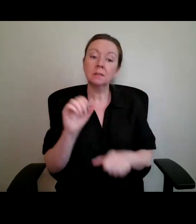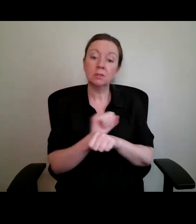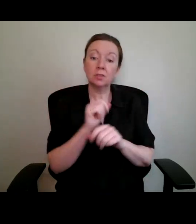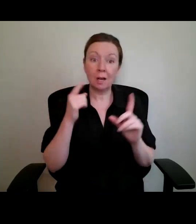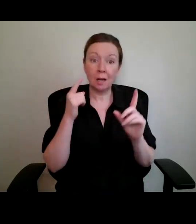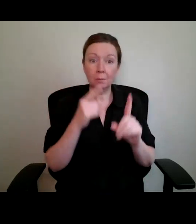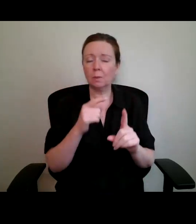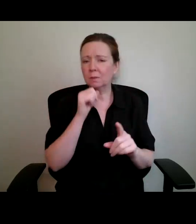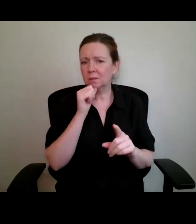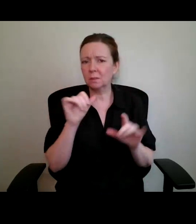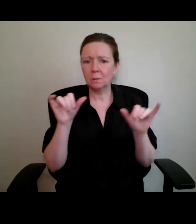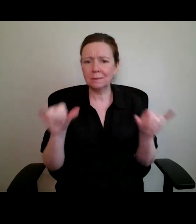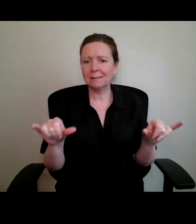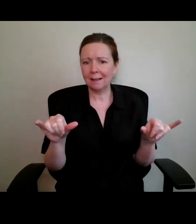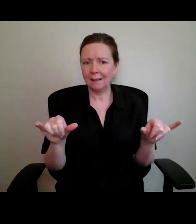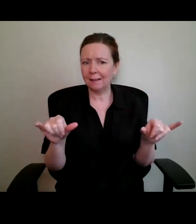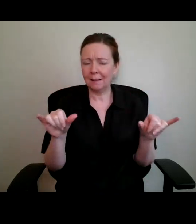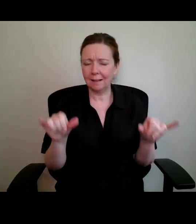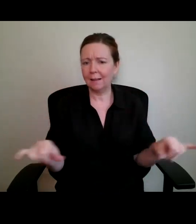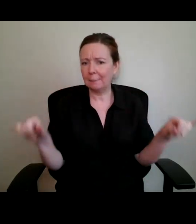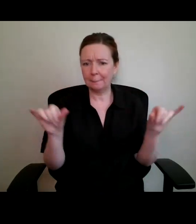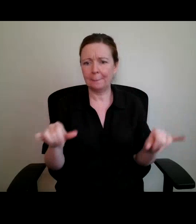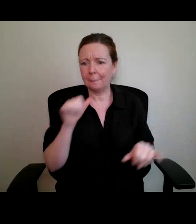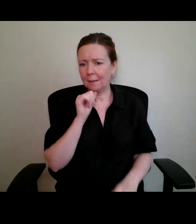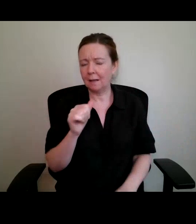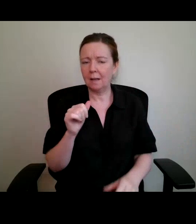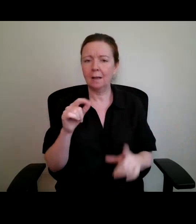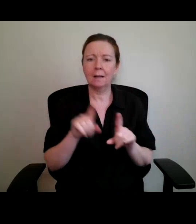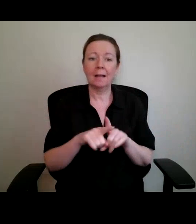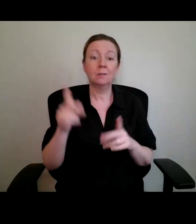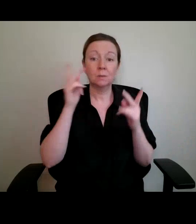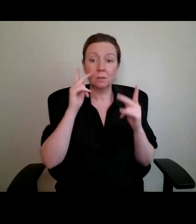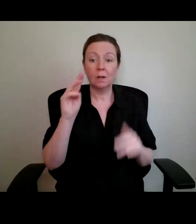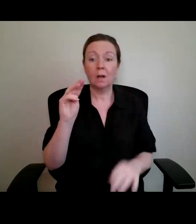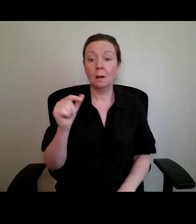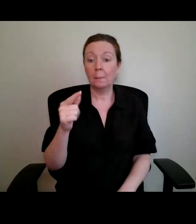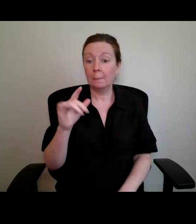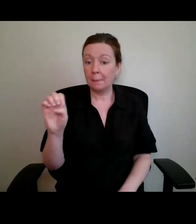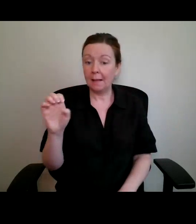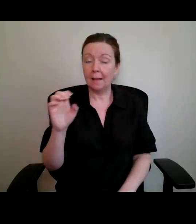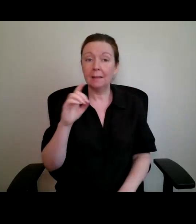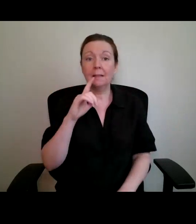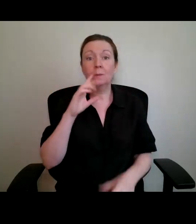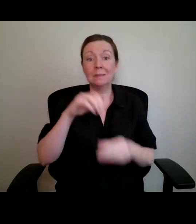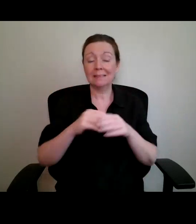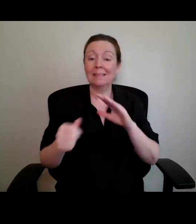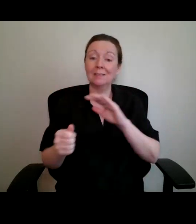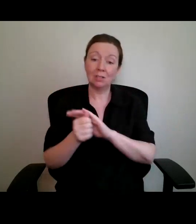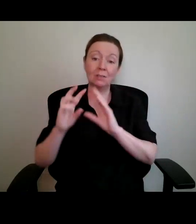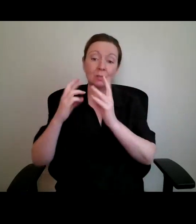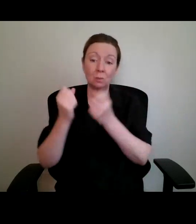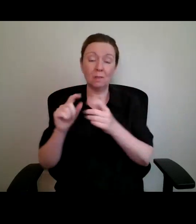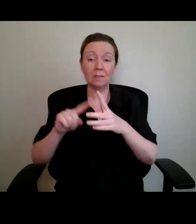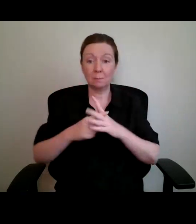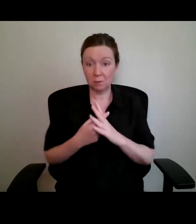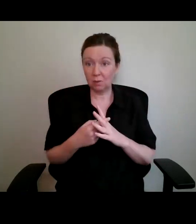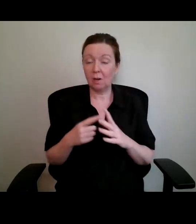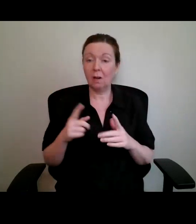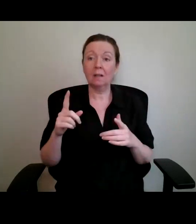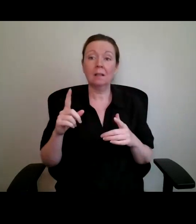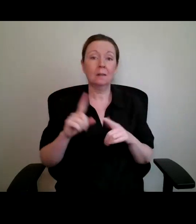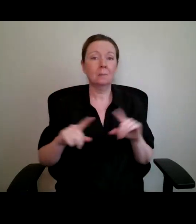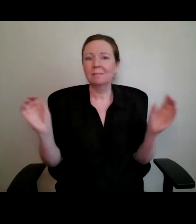do not stay the same. And so as you saw, Maggie was in a sheltered workshop to start with, but it